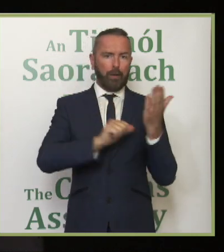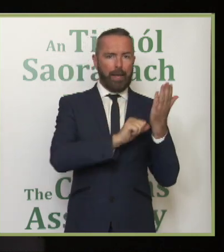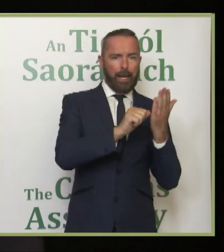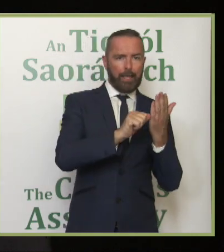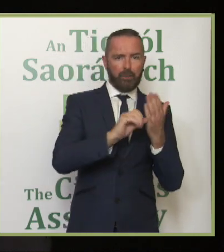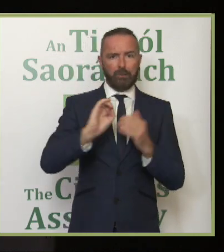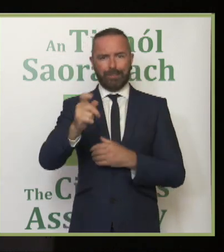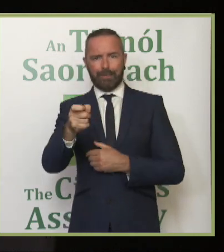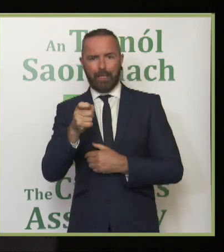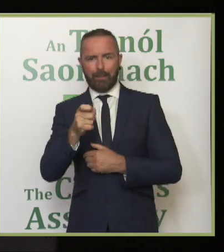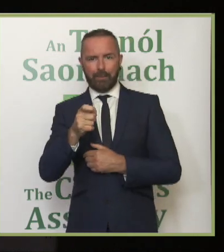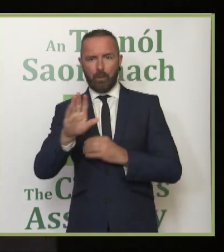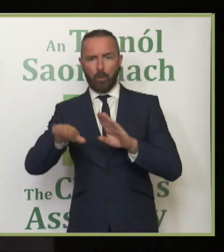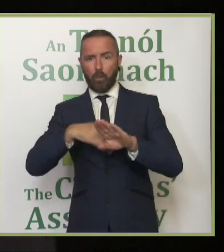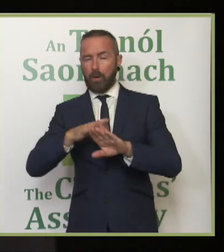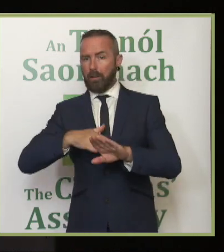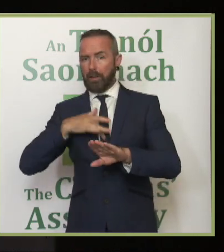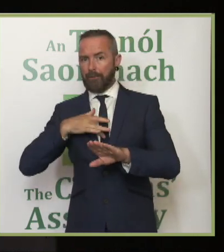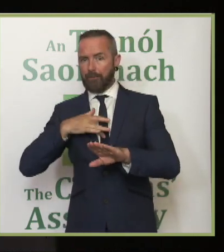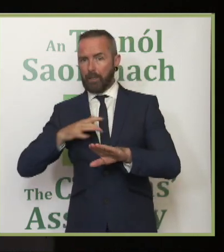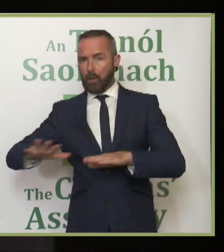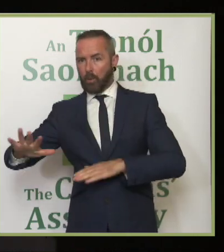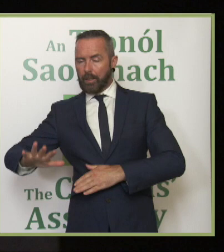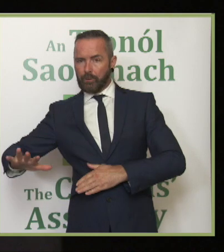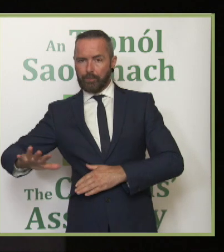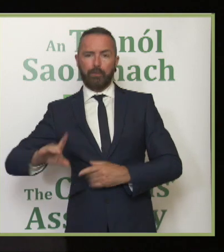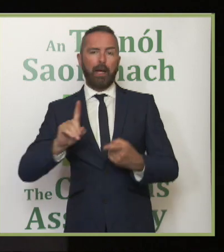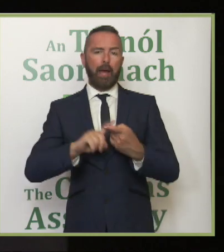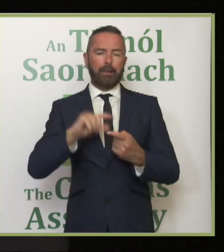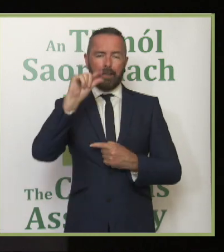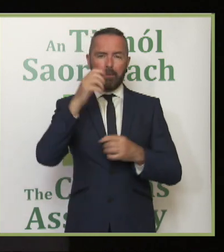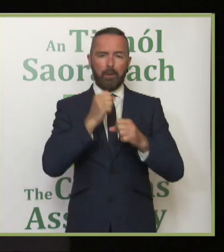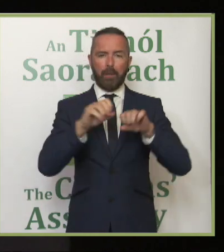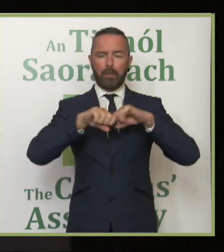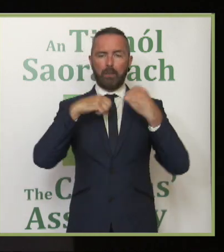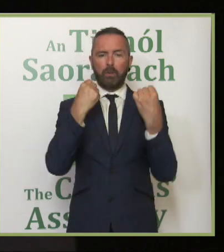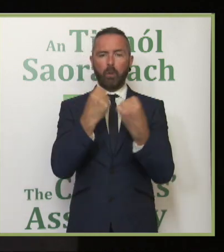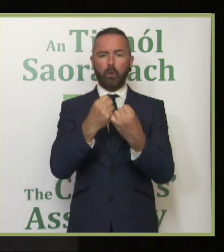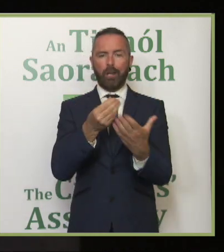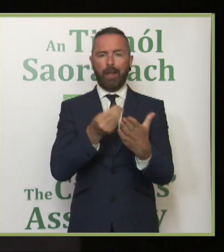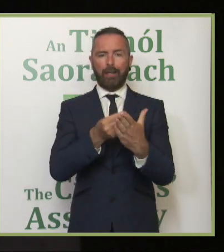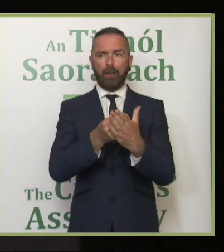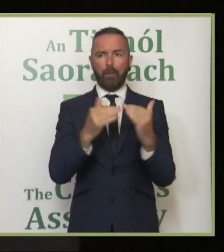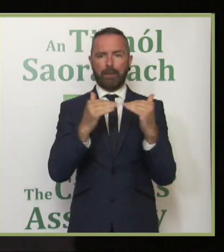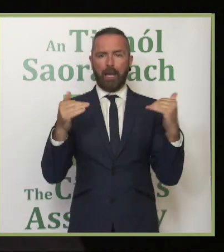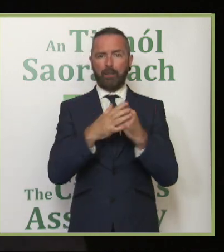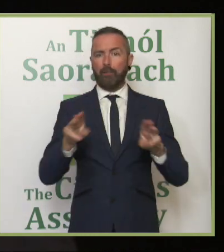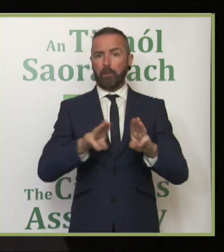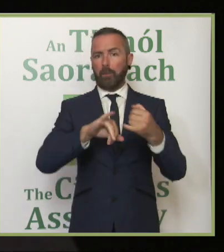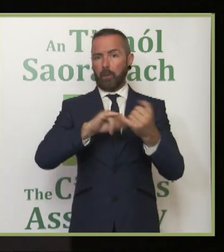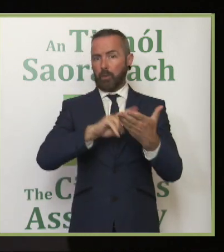and regionally where people live, and then a bit about the socio-demographic or the socio-economic status of people who use